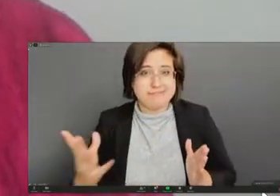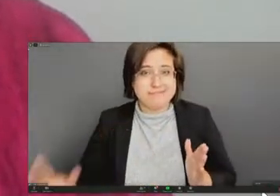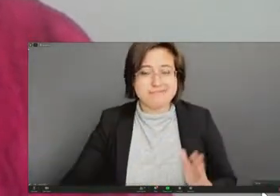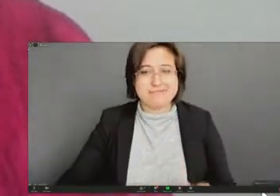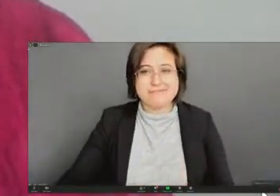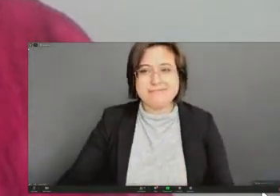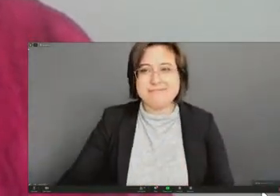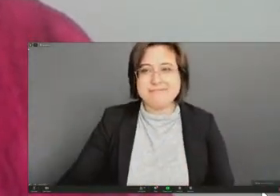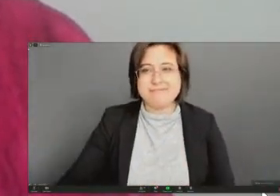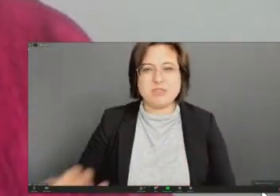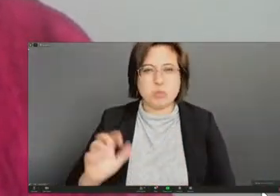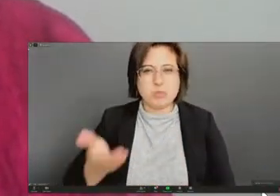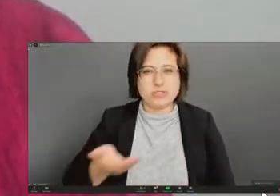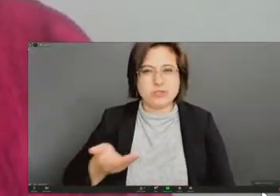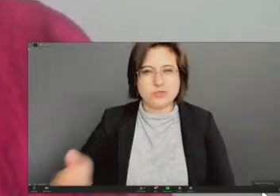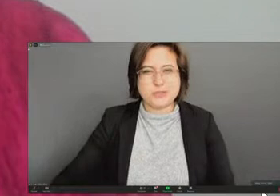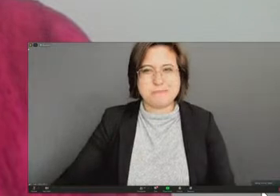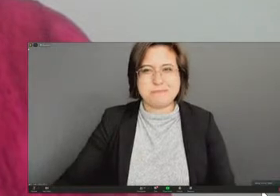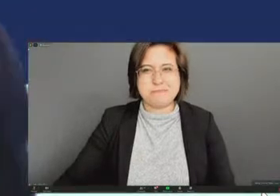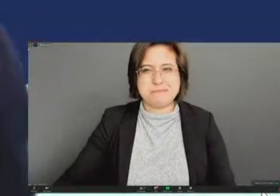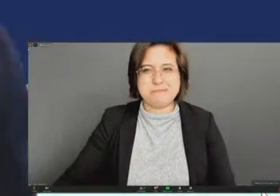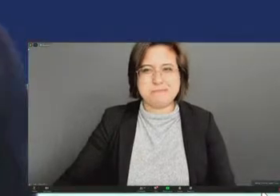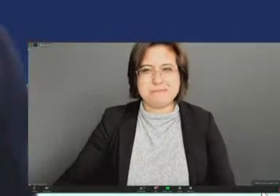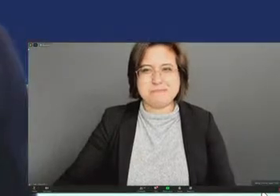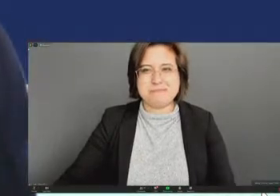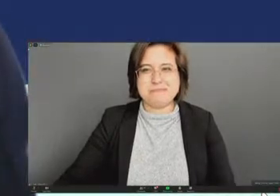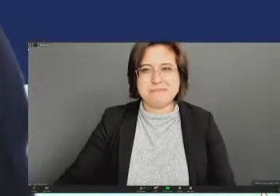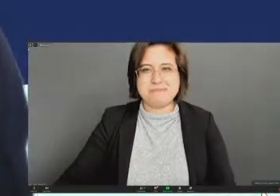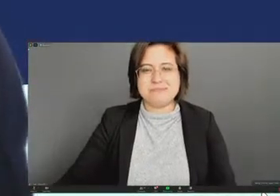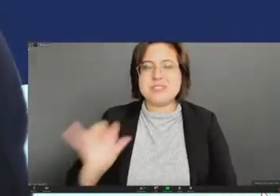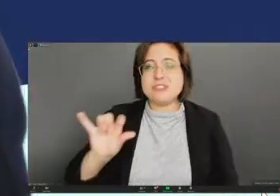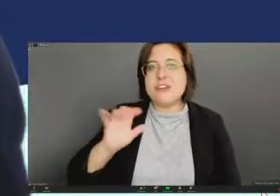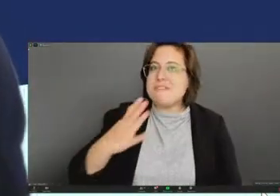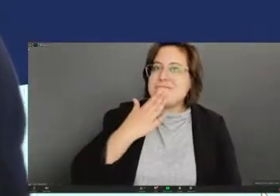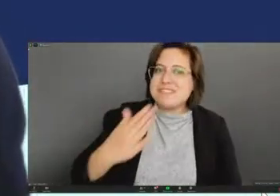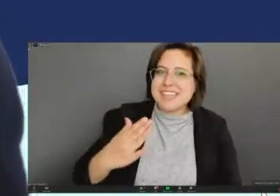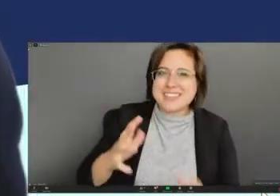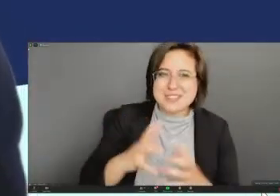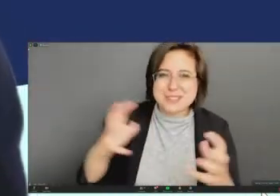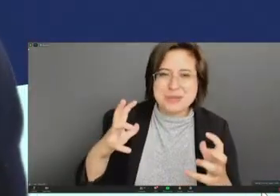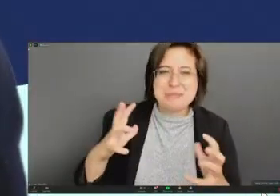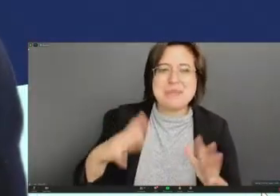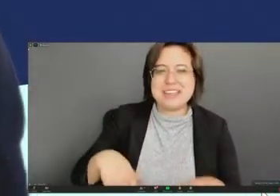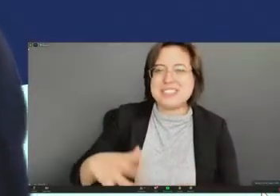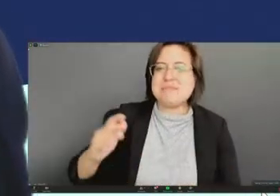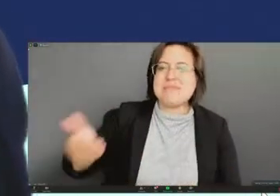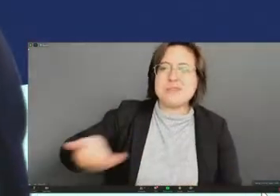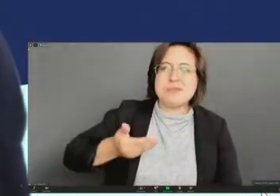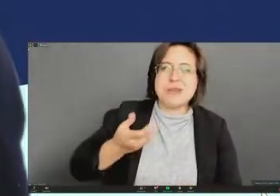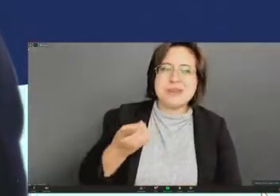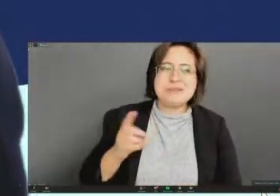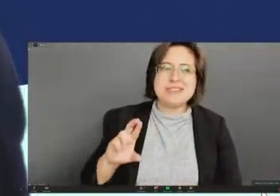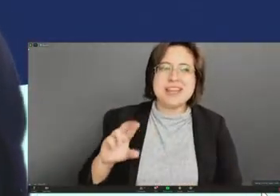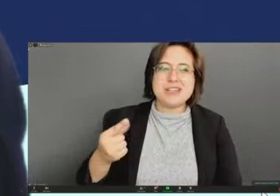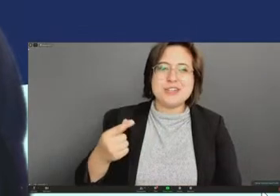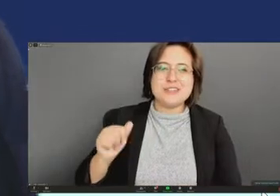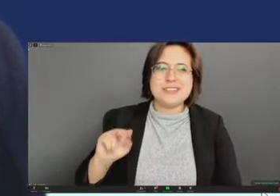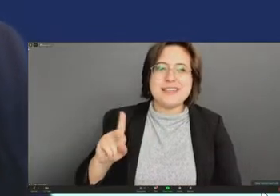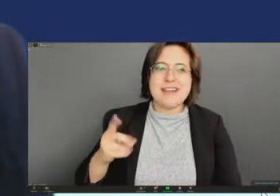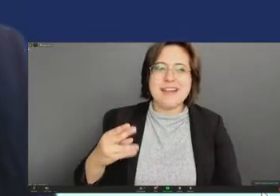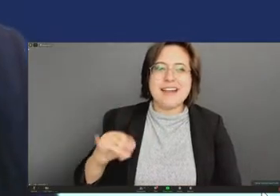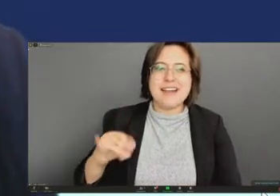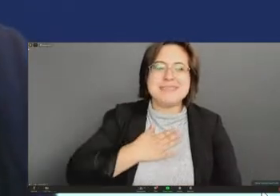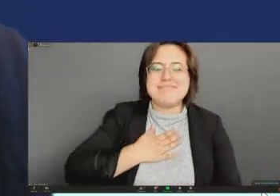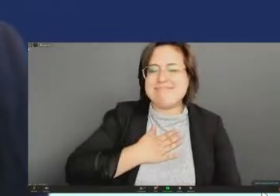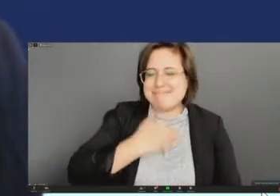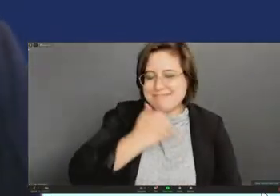to introduce himself. Dr. Gandhi. Oh, thank you so much, Dr. Okafor. Welcome, Dr. Gandhi. That is my error. Dr. Gandhi, please, we're so